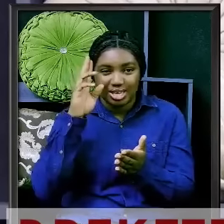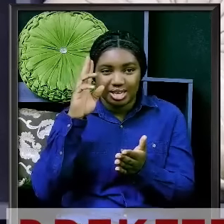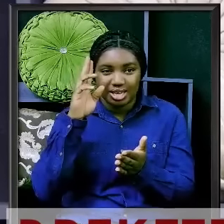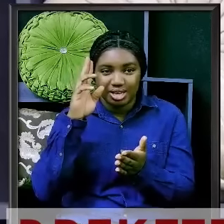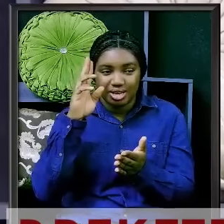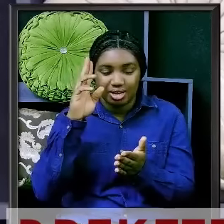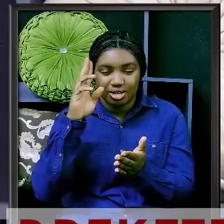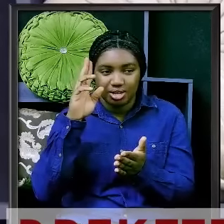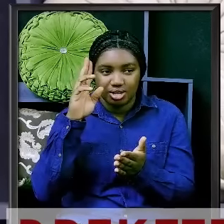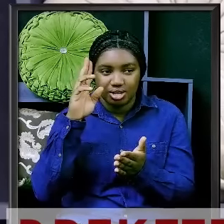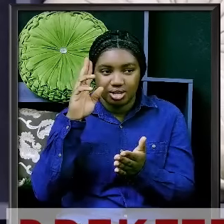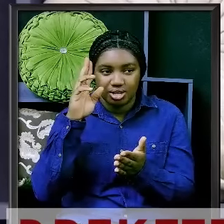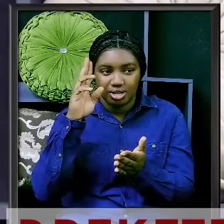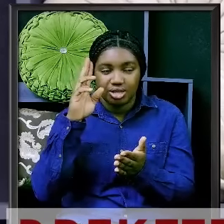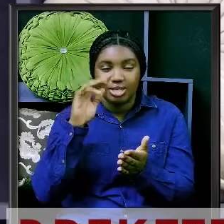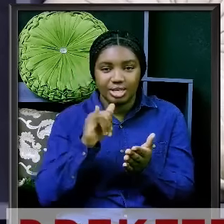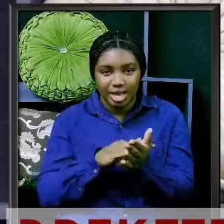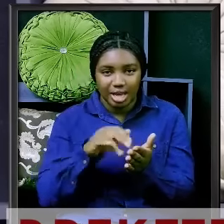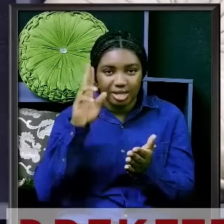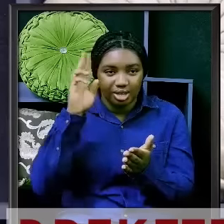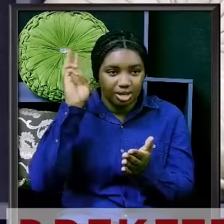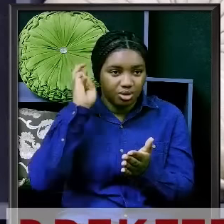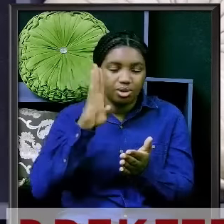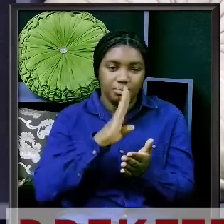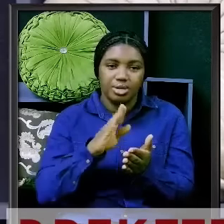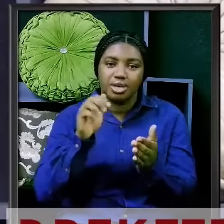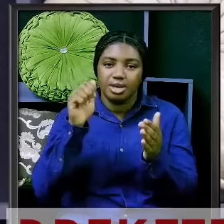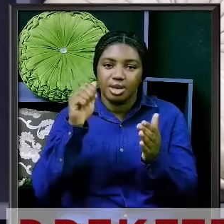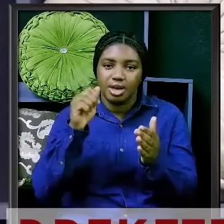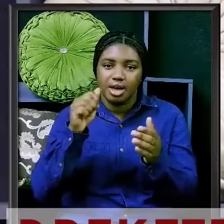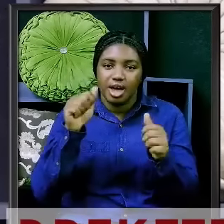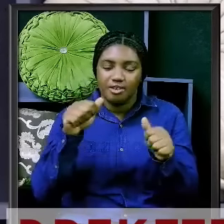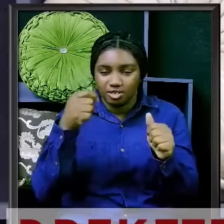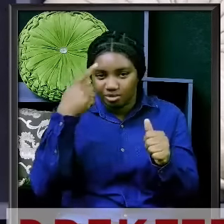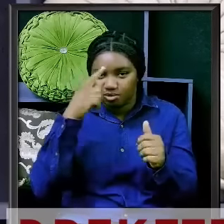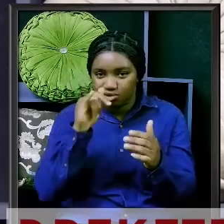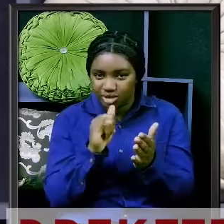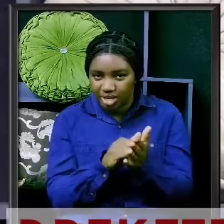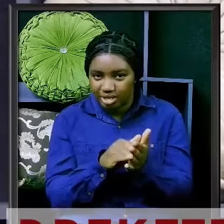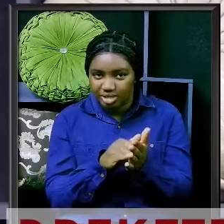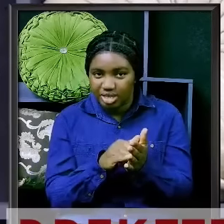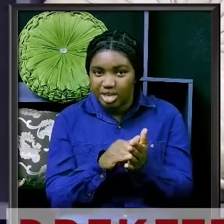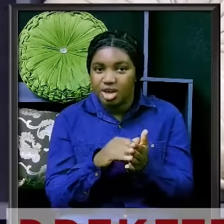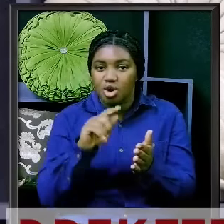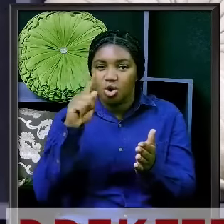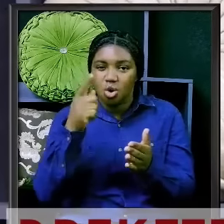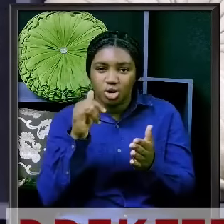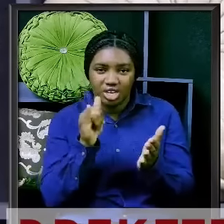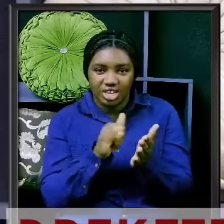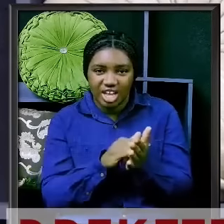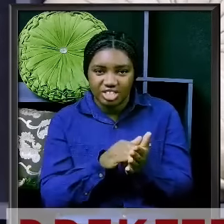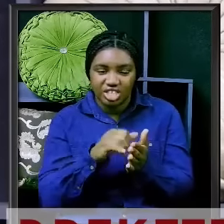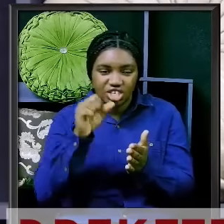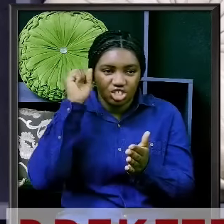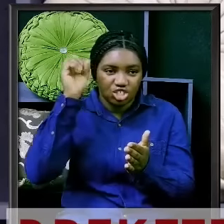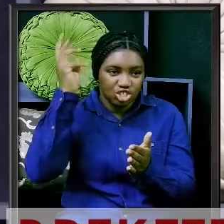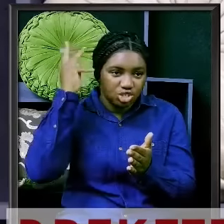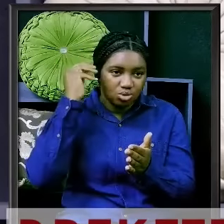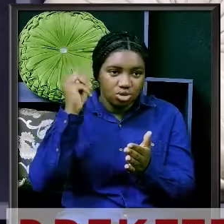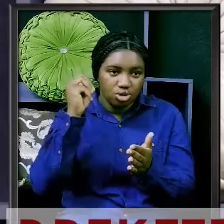for such, that he will be available. But his only problem is she will draw the children from